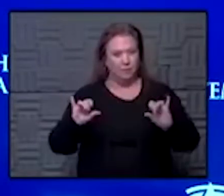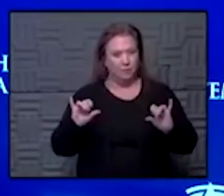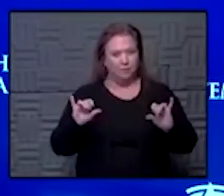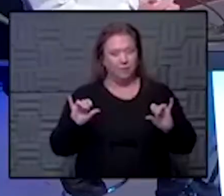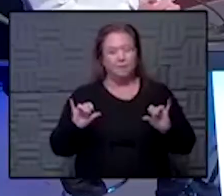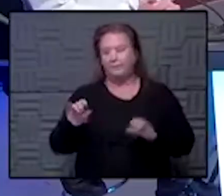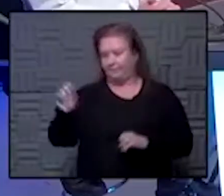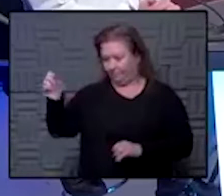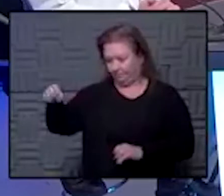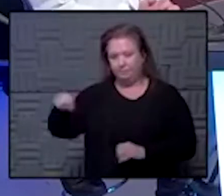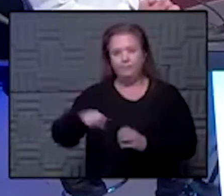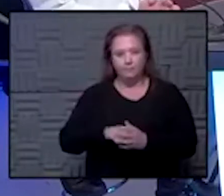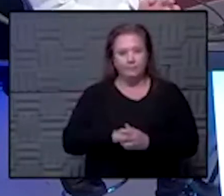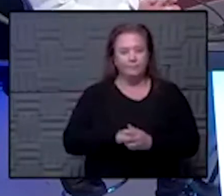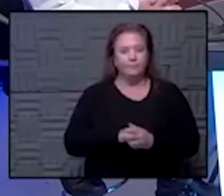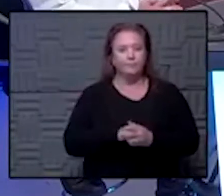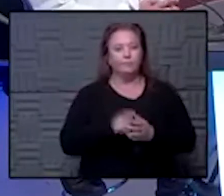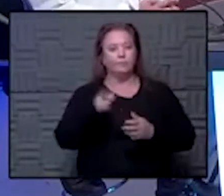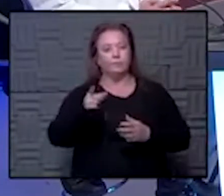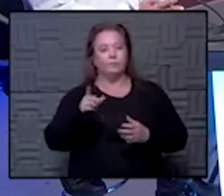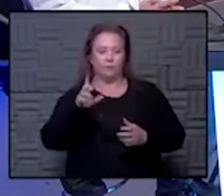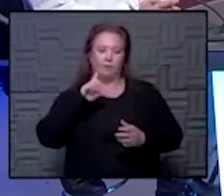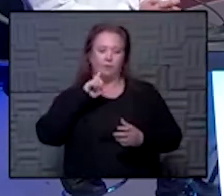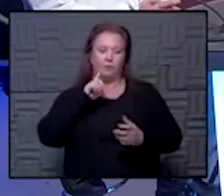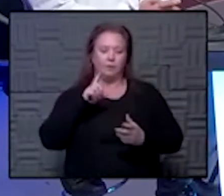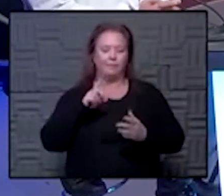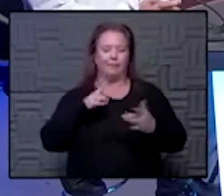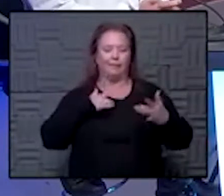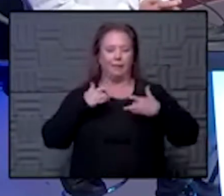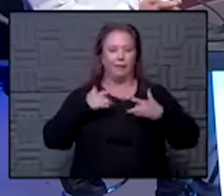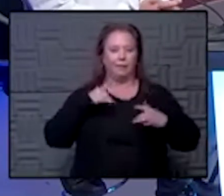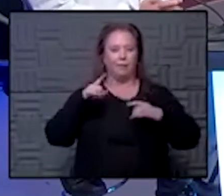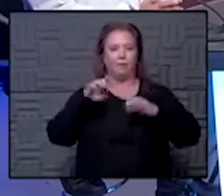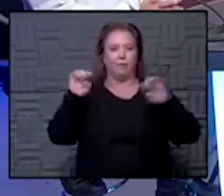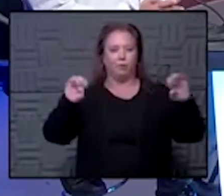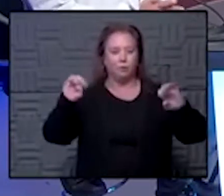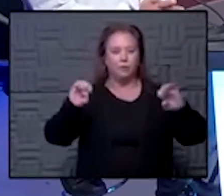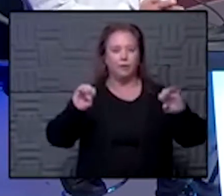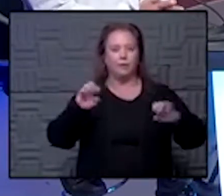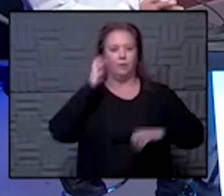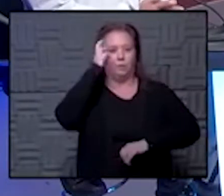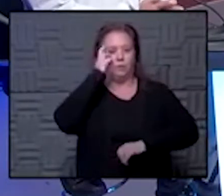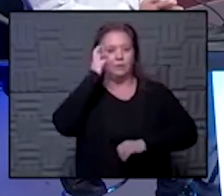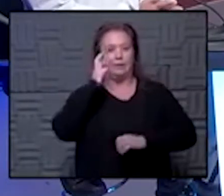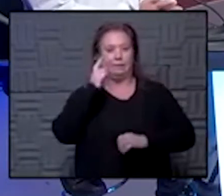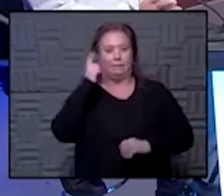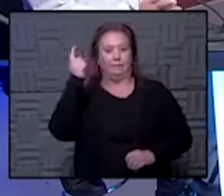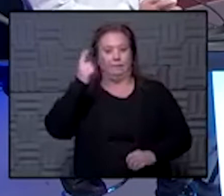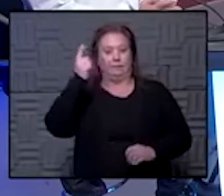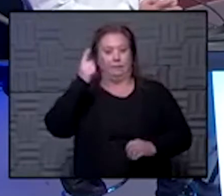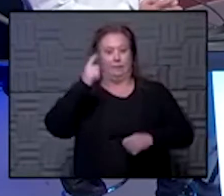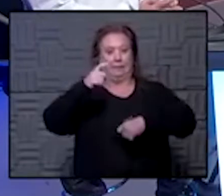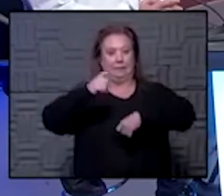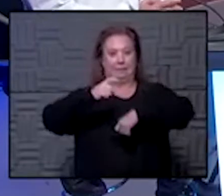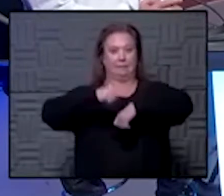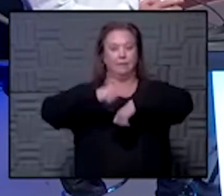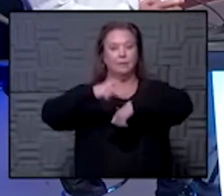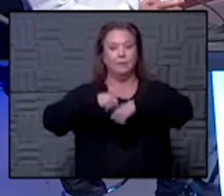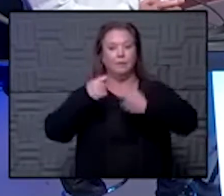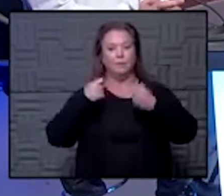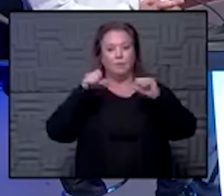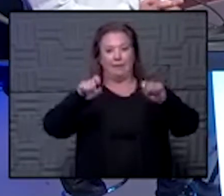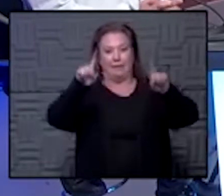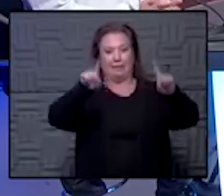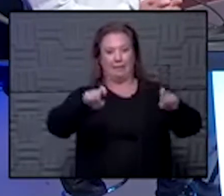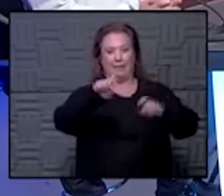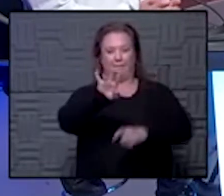procedure? Yes. So considering the gravity of the procedure and the emergency of the procedure, but if there's something that's very timed, we try to get them